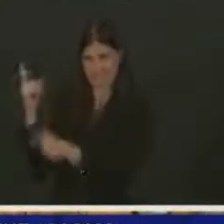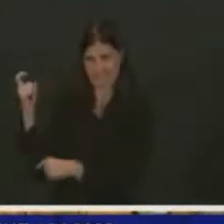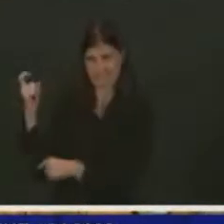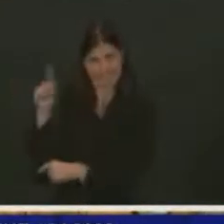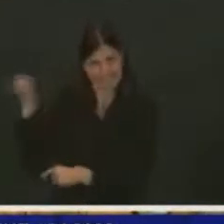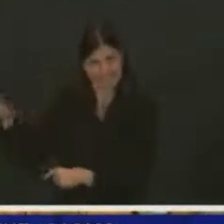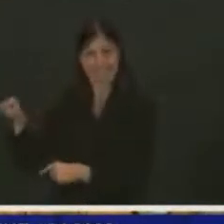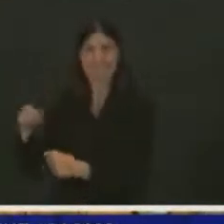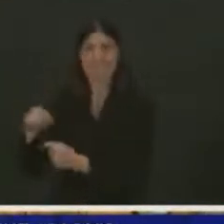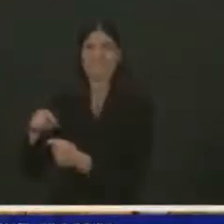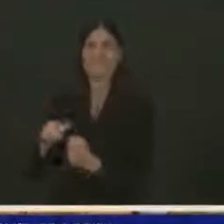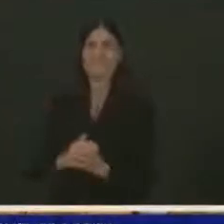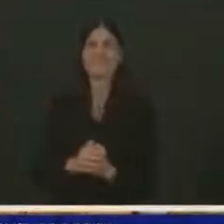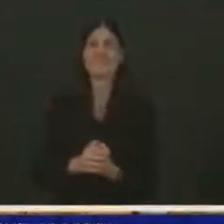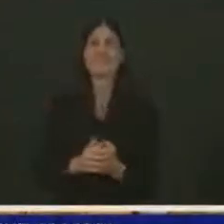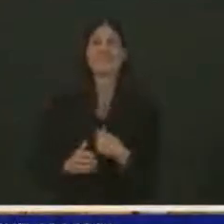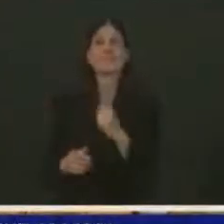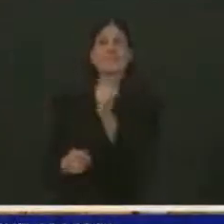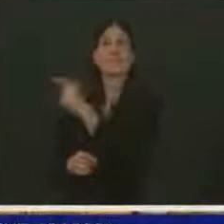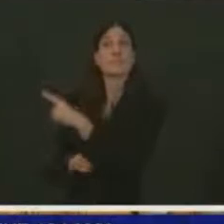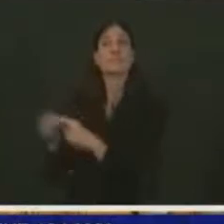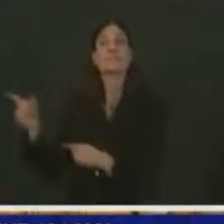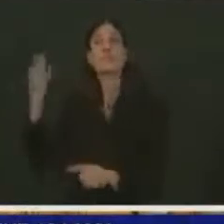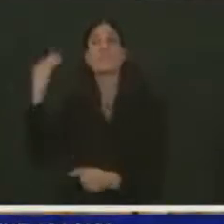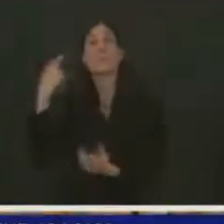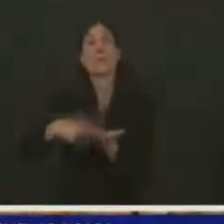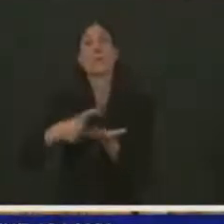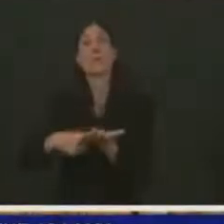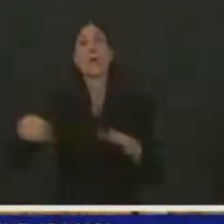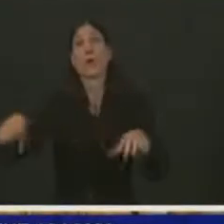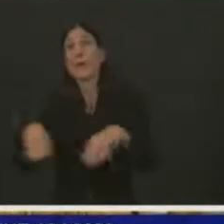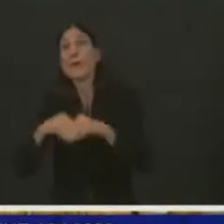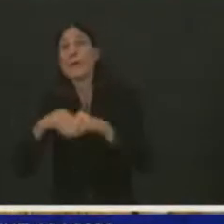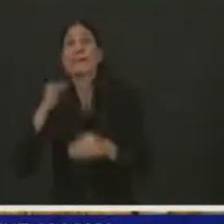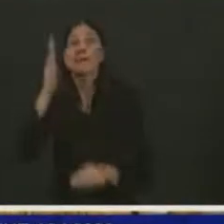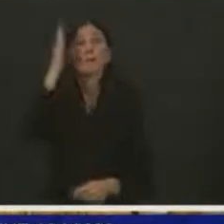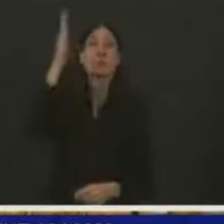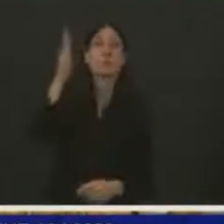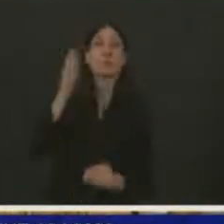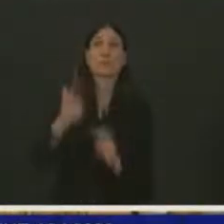by the end of the week, and I've heard from a lot of couples. I've also heard from the wedding industry.